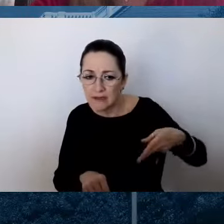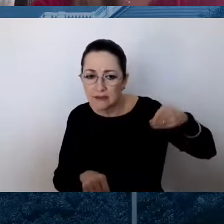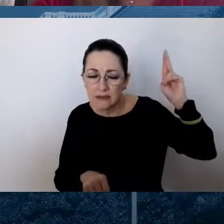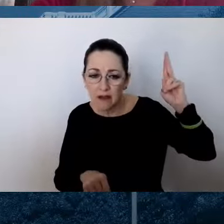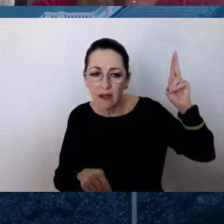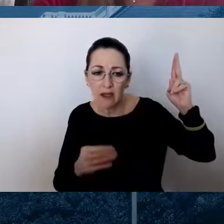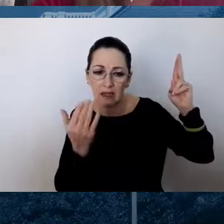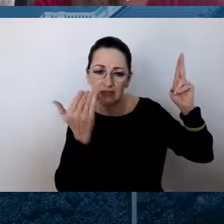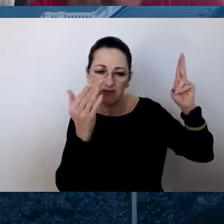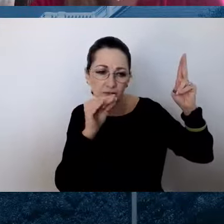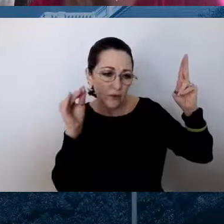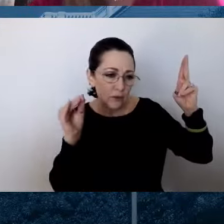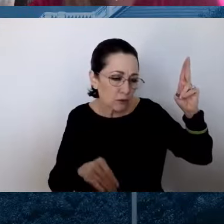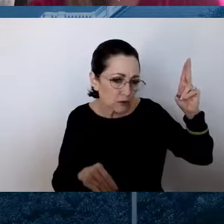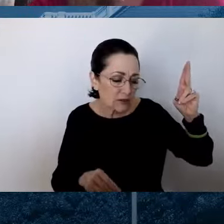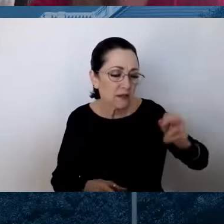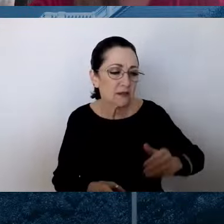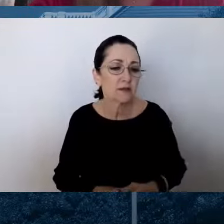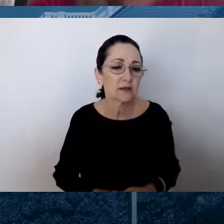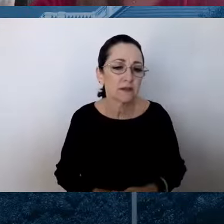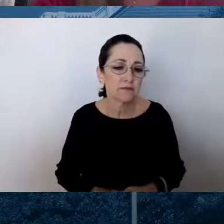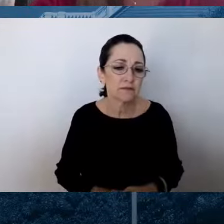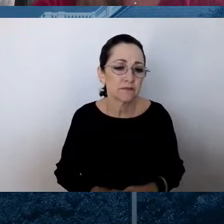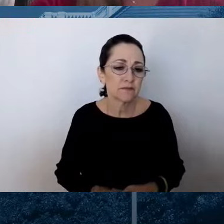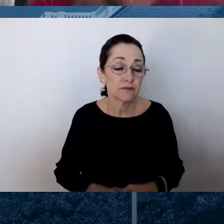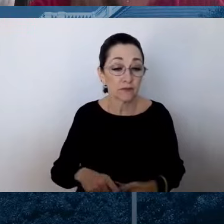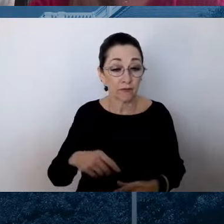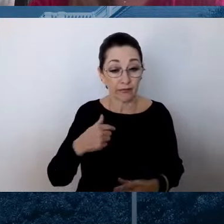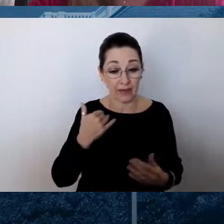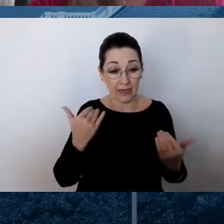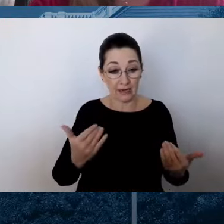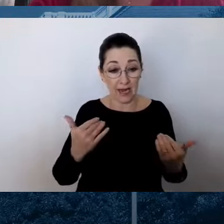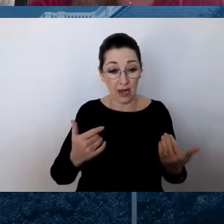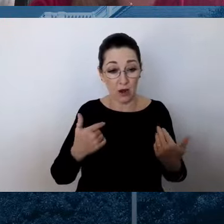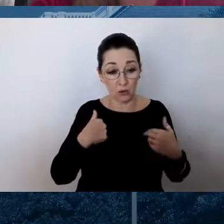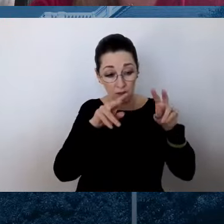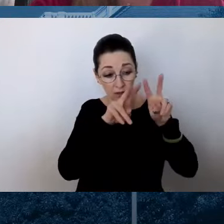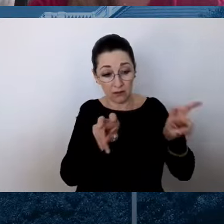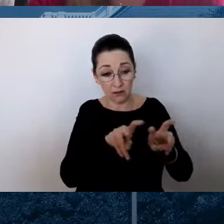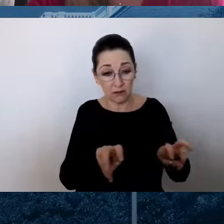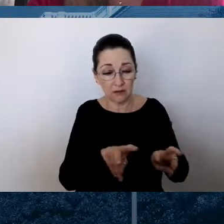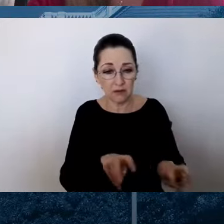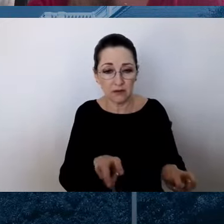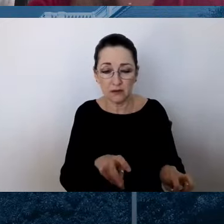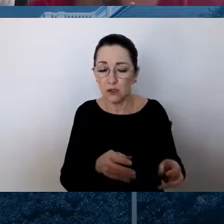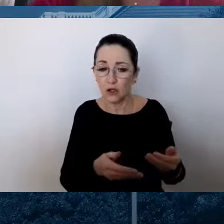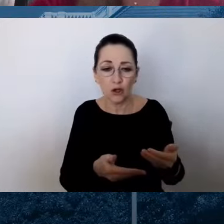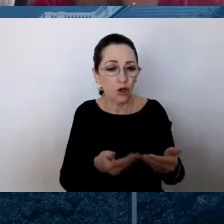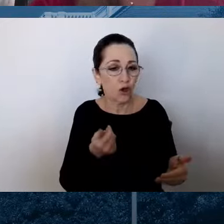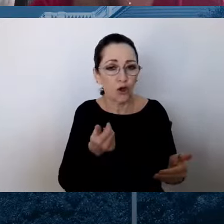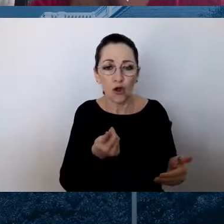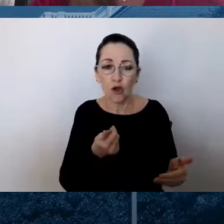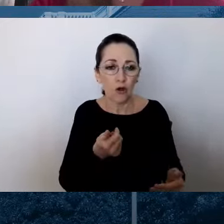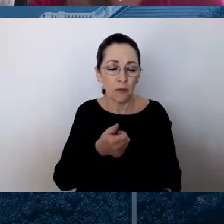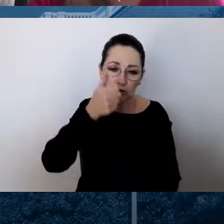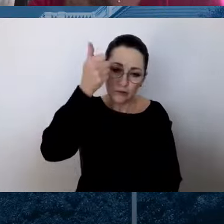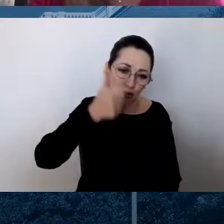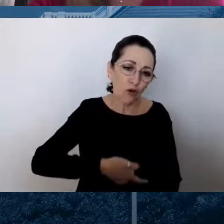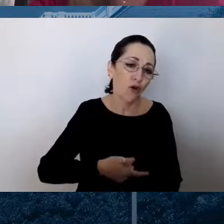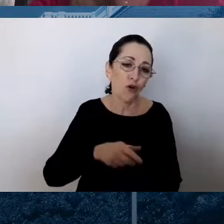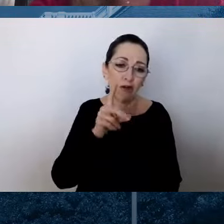15. And when we use that now, we see almost all of Delaware lit up and meeting